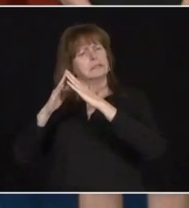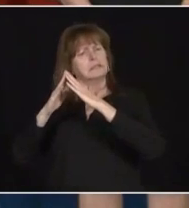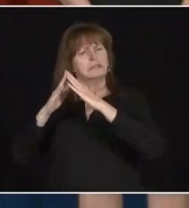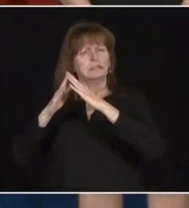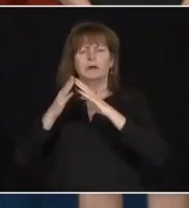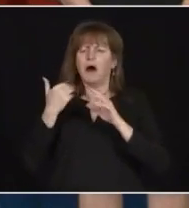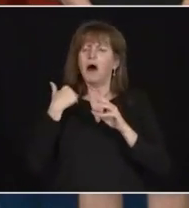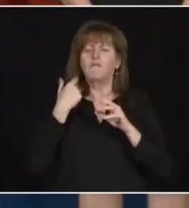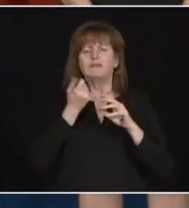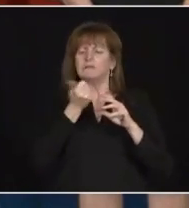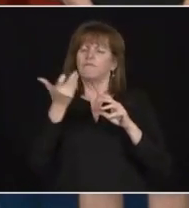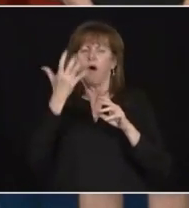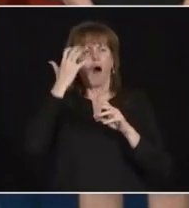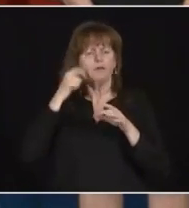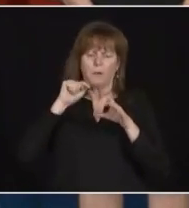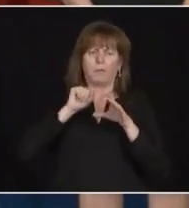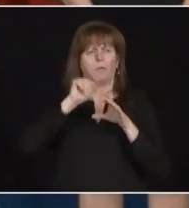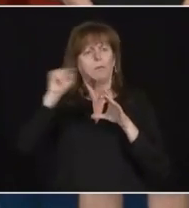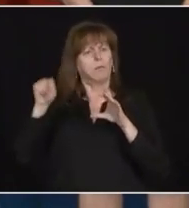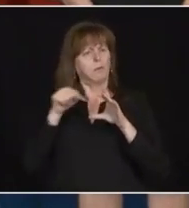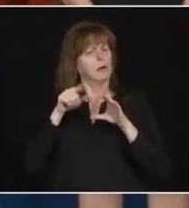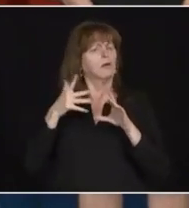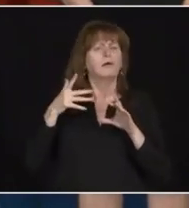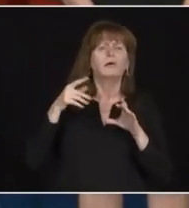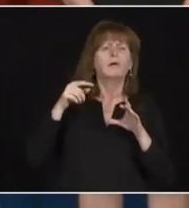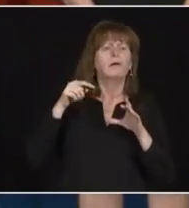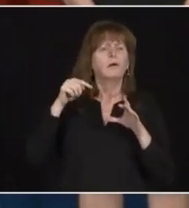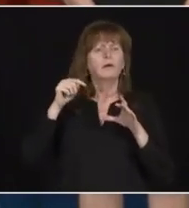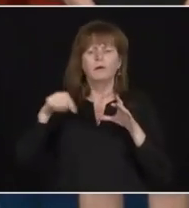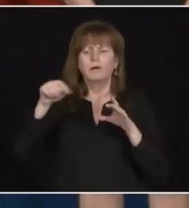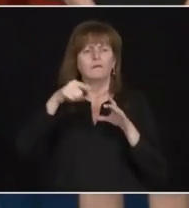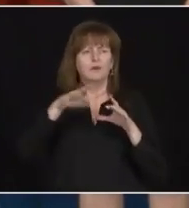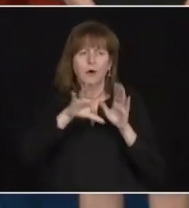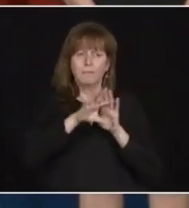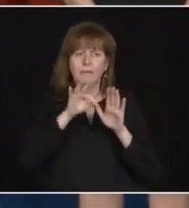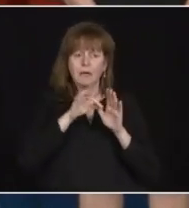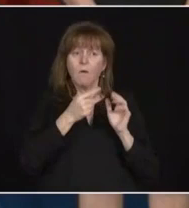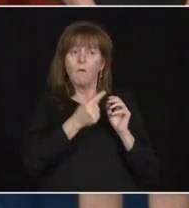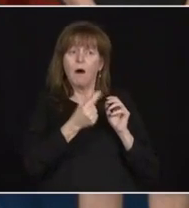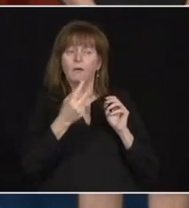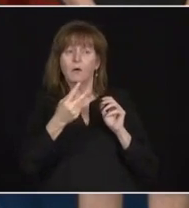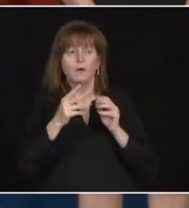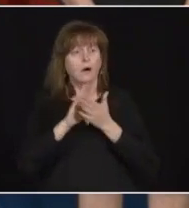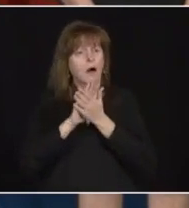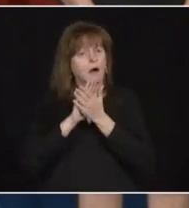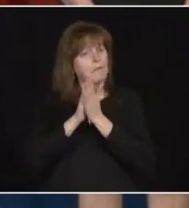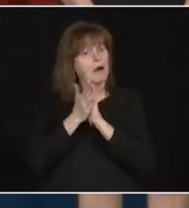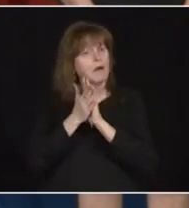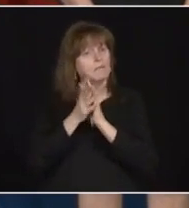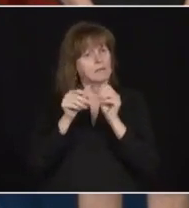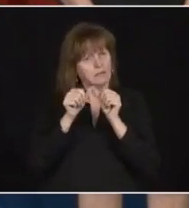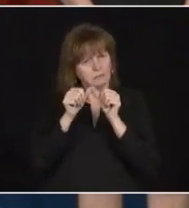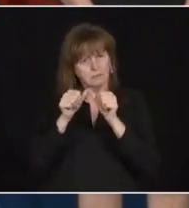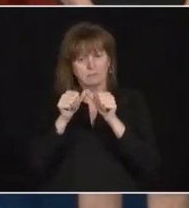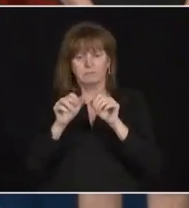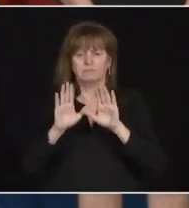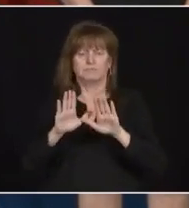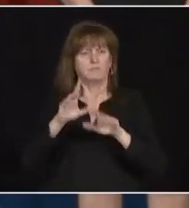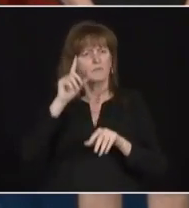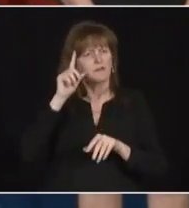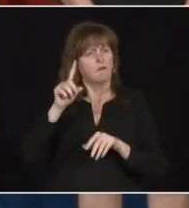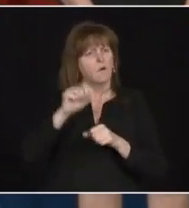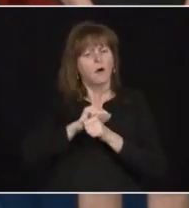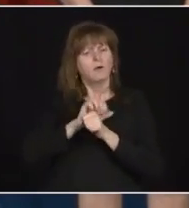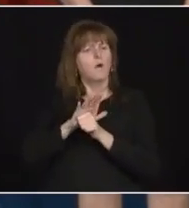some of those hospitals be designated for COVID-19 patients, and therefore the